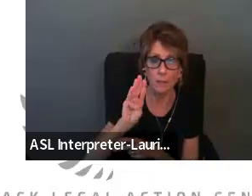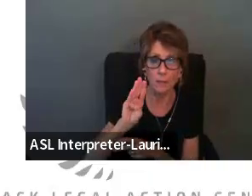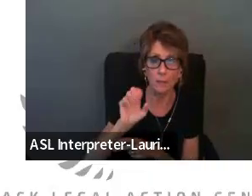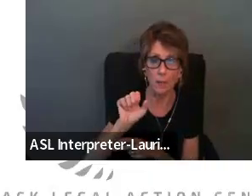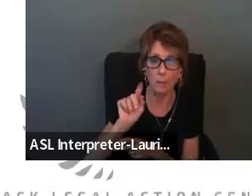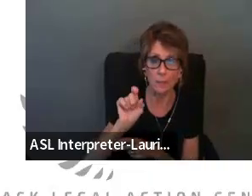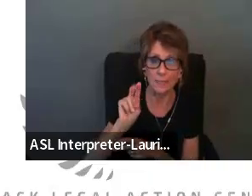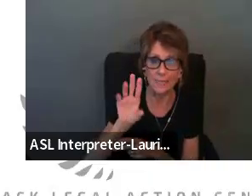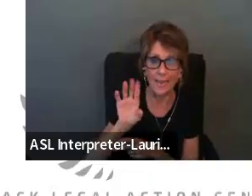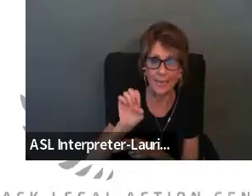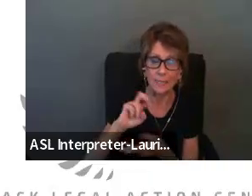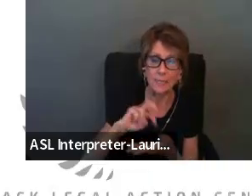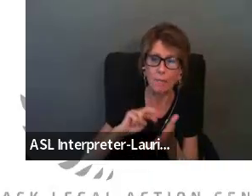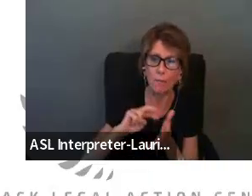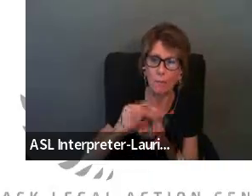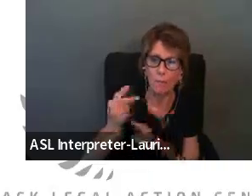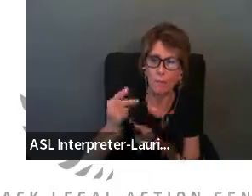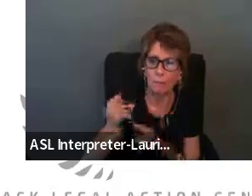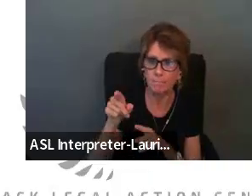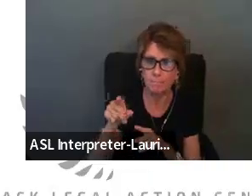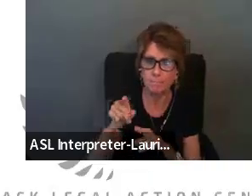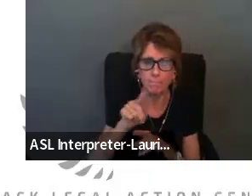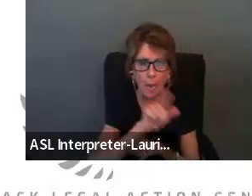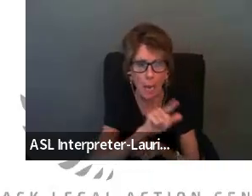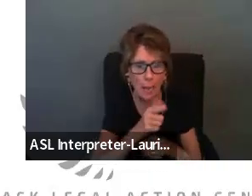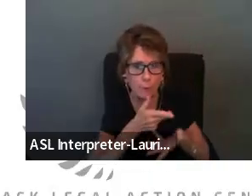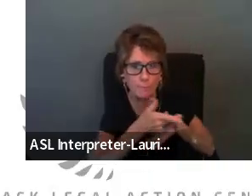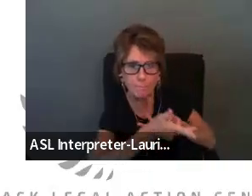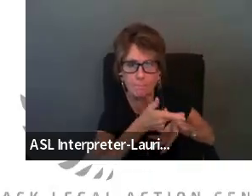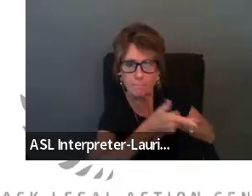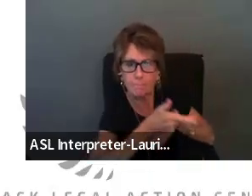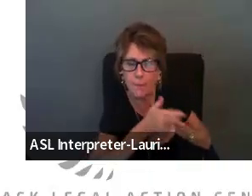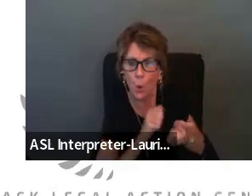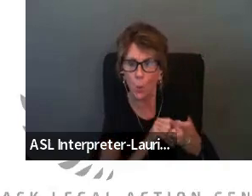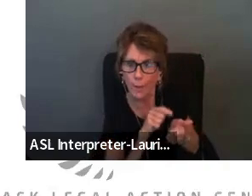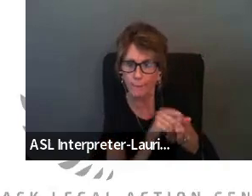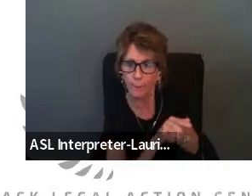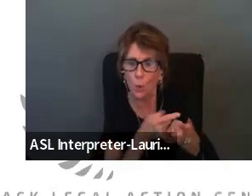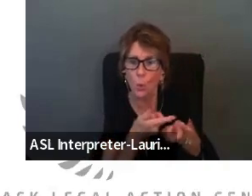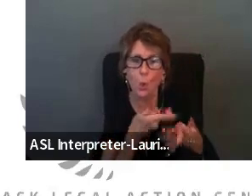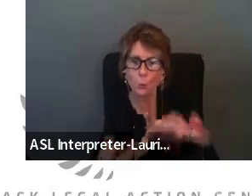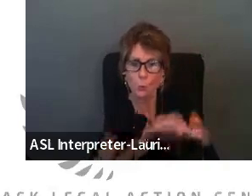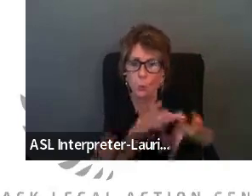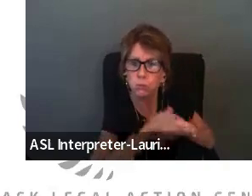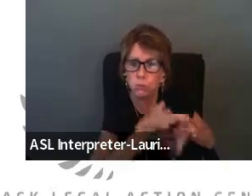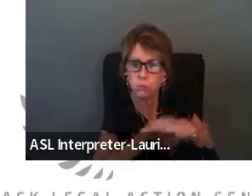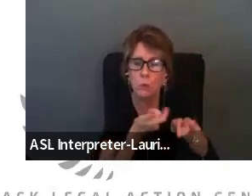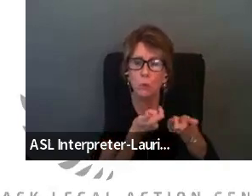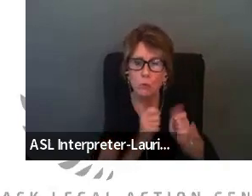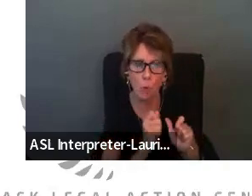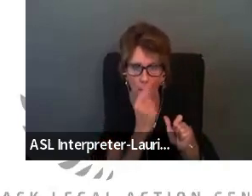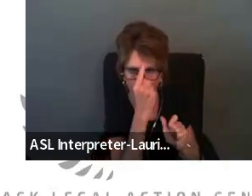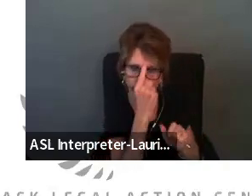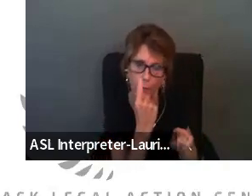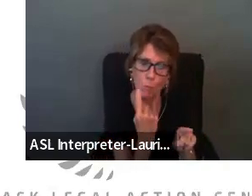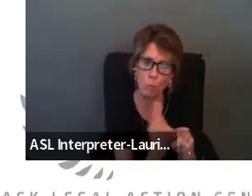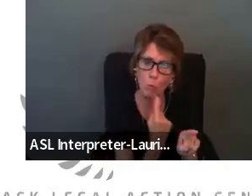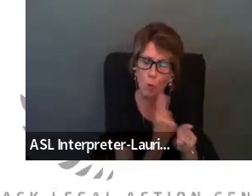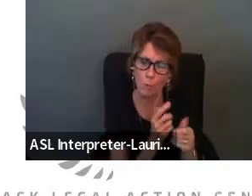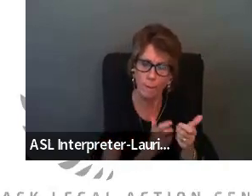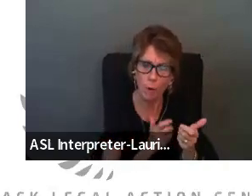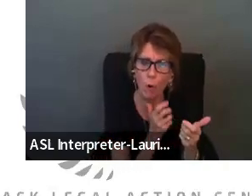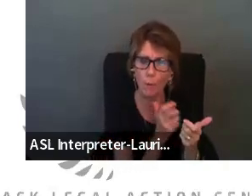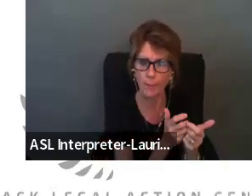out what is reasonable within your circumstances to provide you as accommodation. Now, keep in mind,